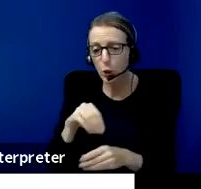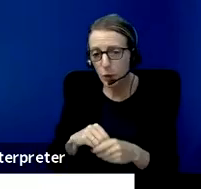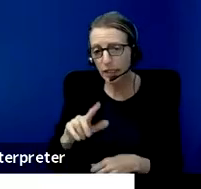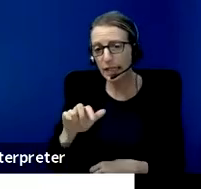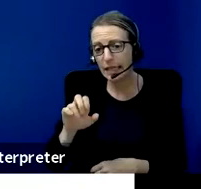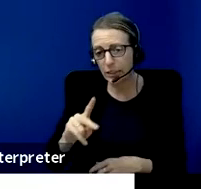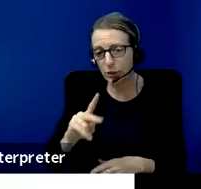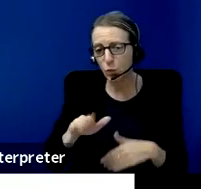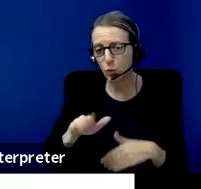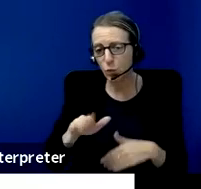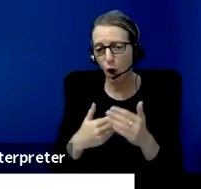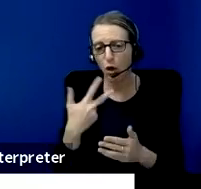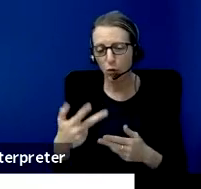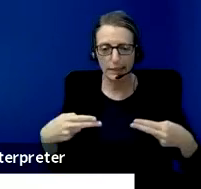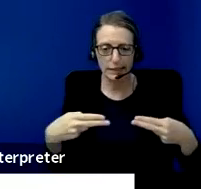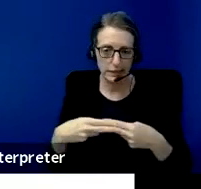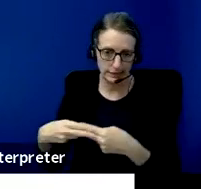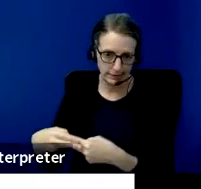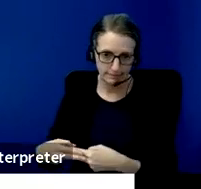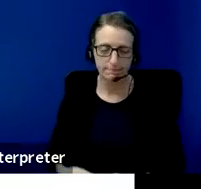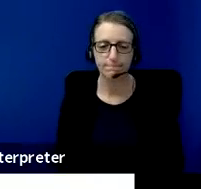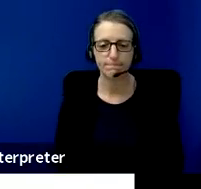all 3 slide decks.